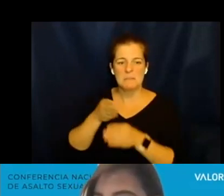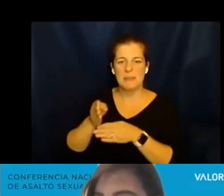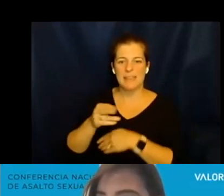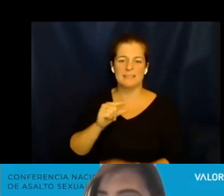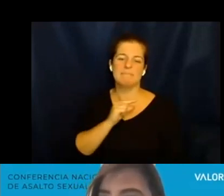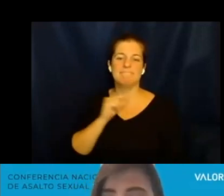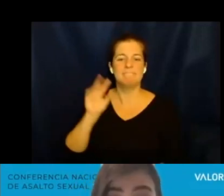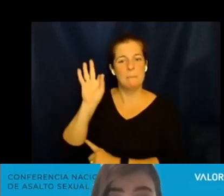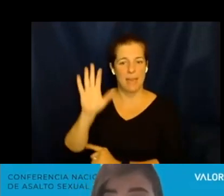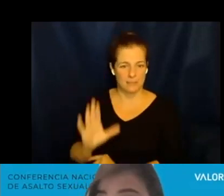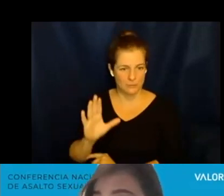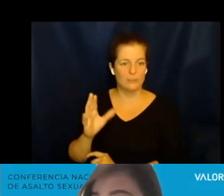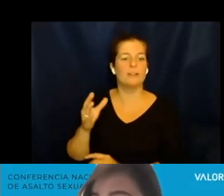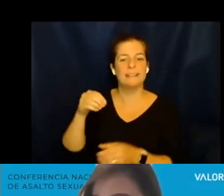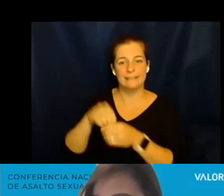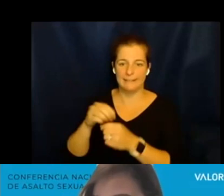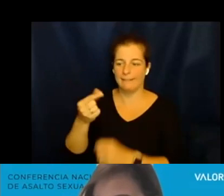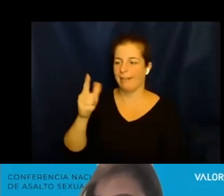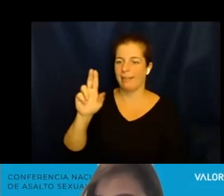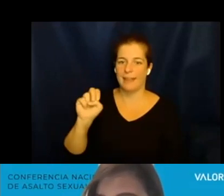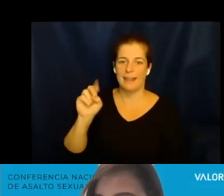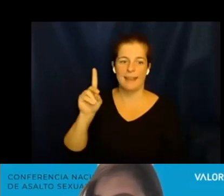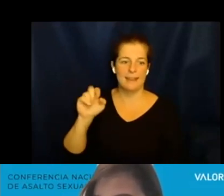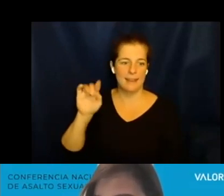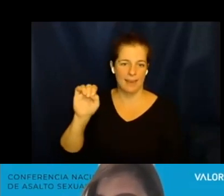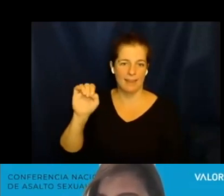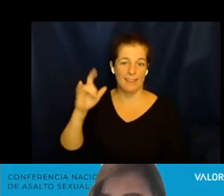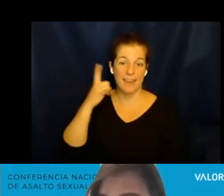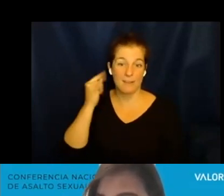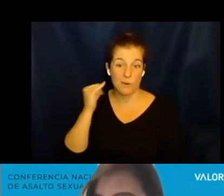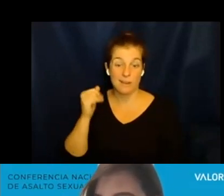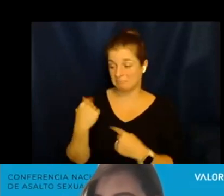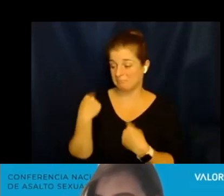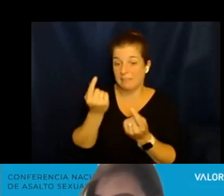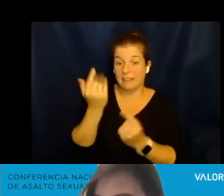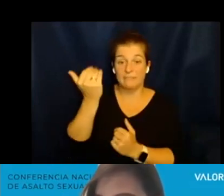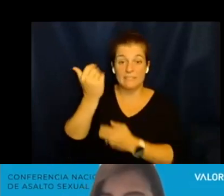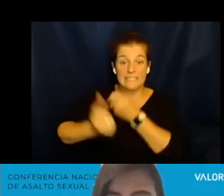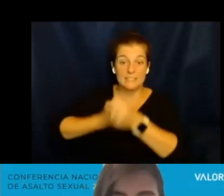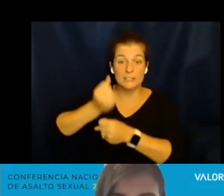Fuente de Vida in Glendale, California. And during the last 15 years, he has implemented